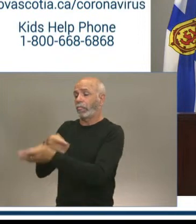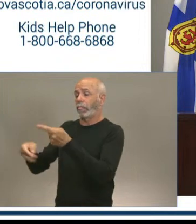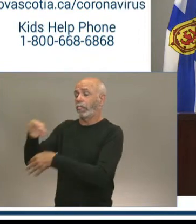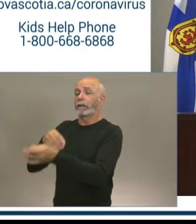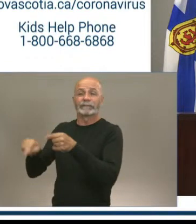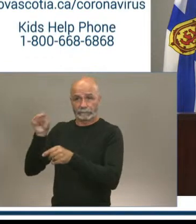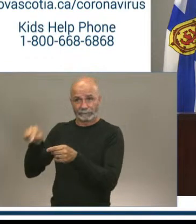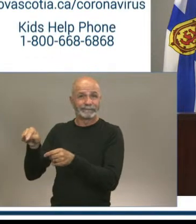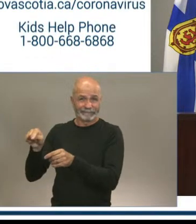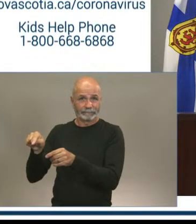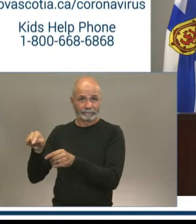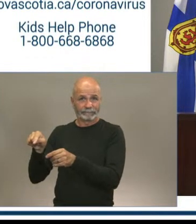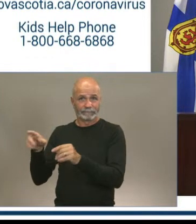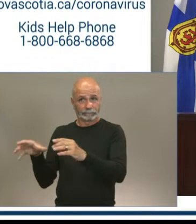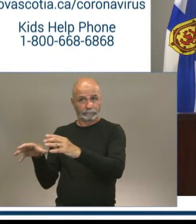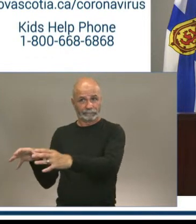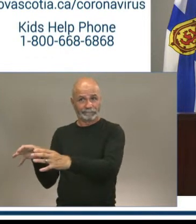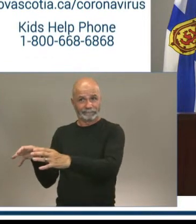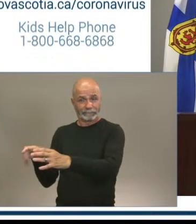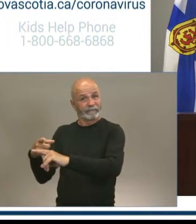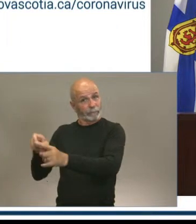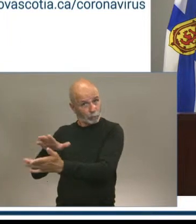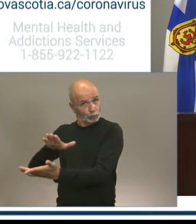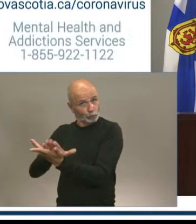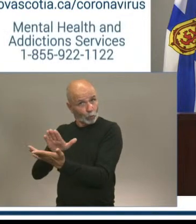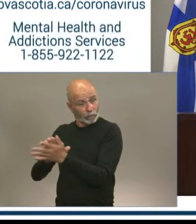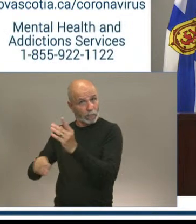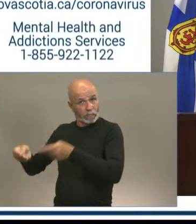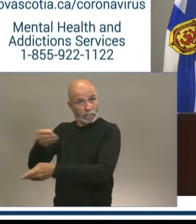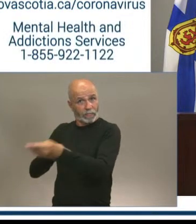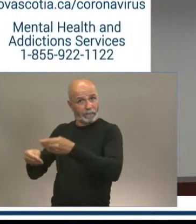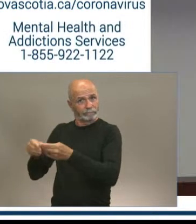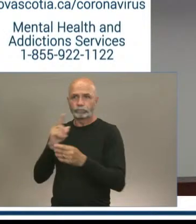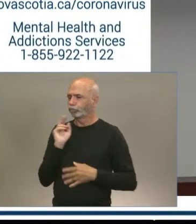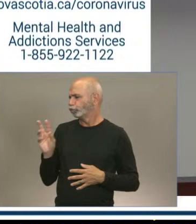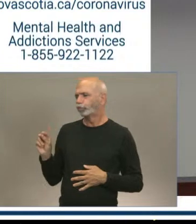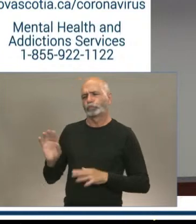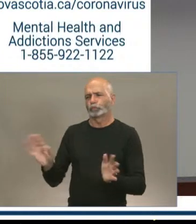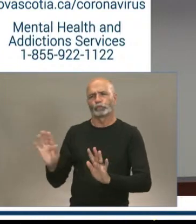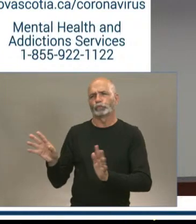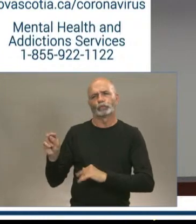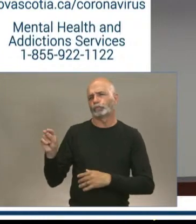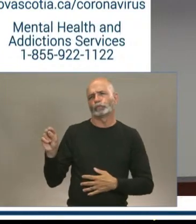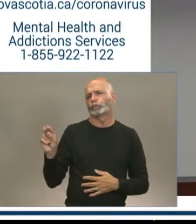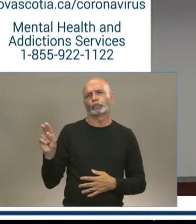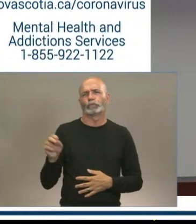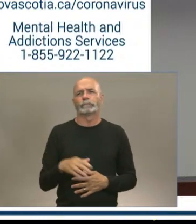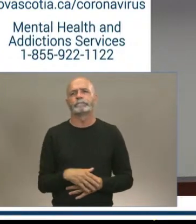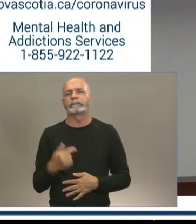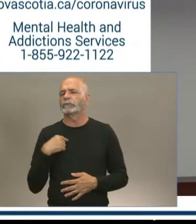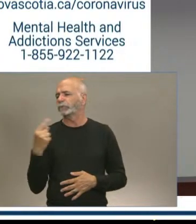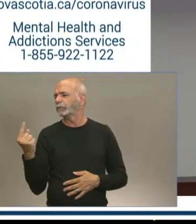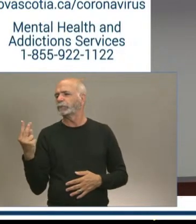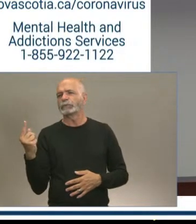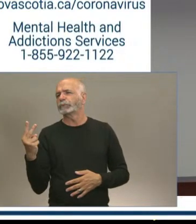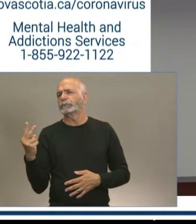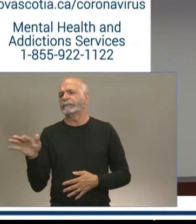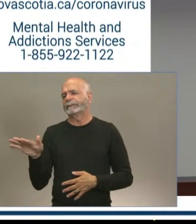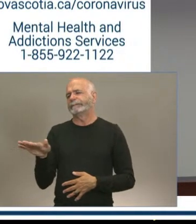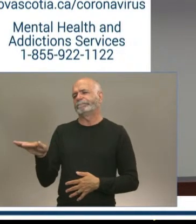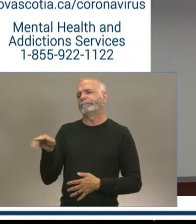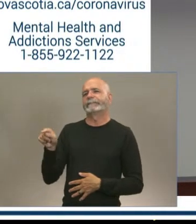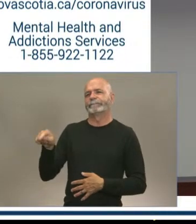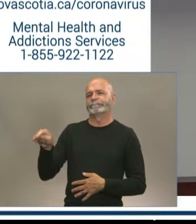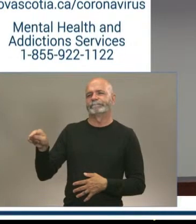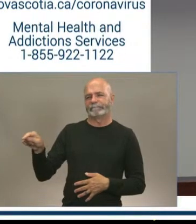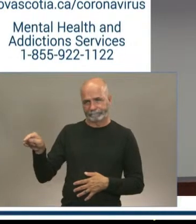link actually school transmission? No, we had a couple of cases, or I think 2 or 3 cases